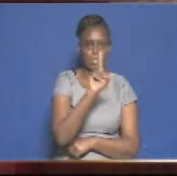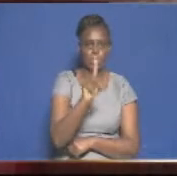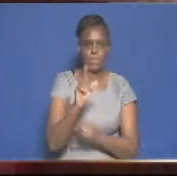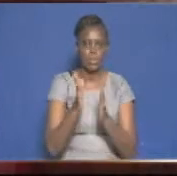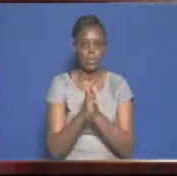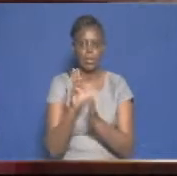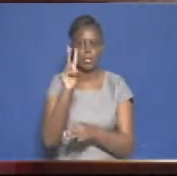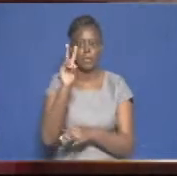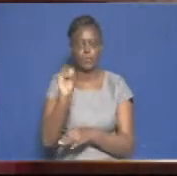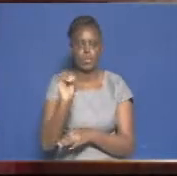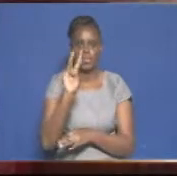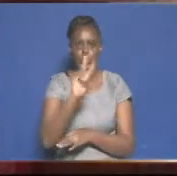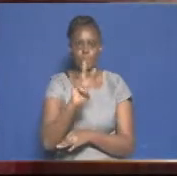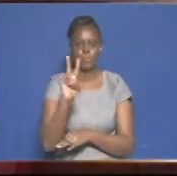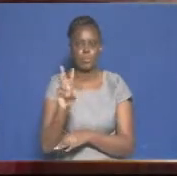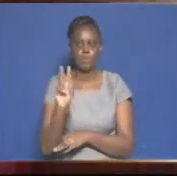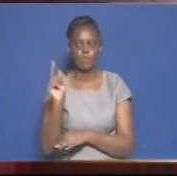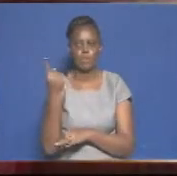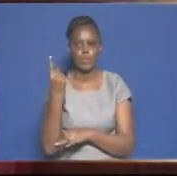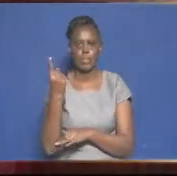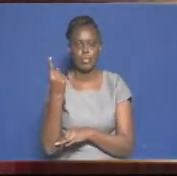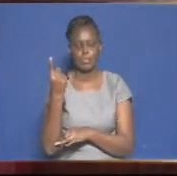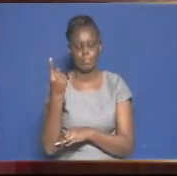2021-22. Mr. Speaker, my first take would be